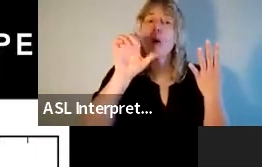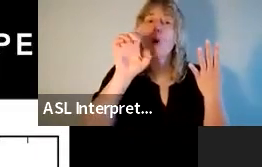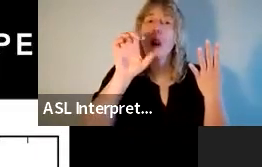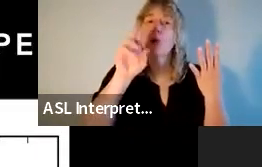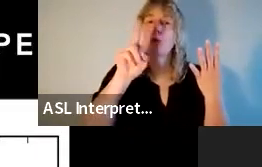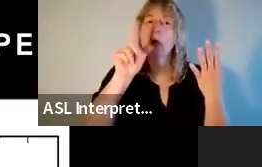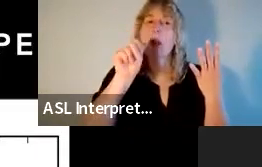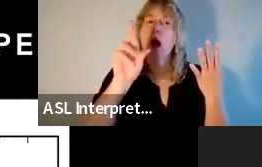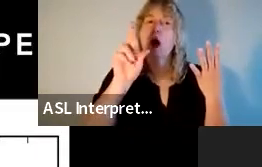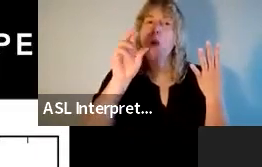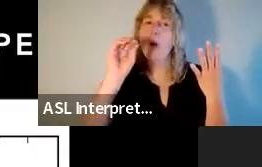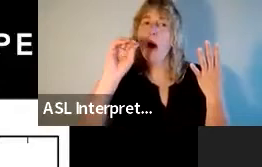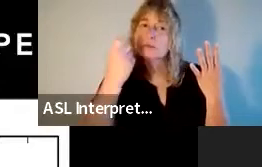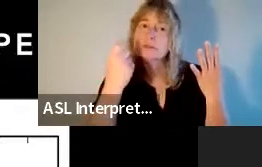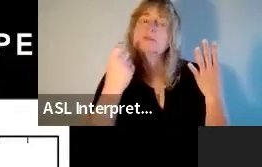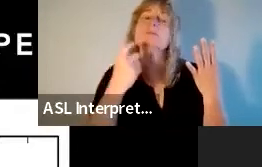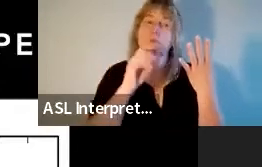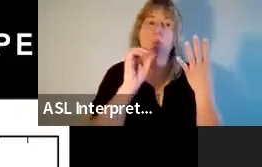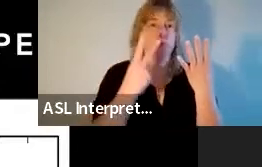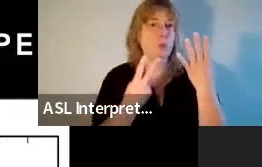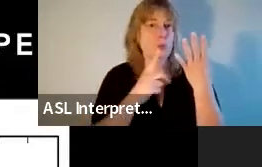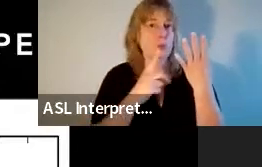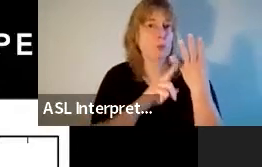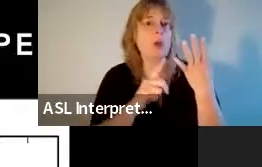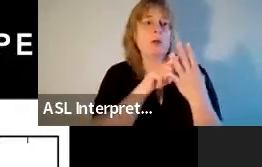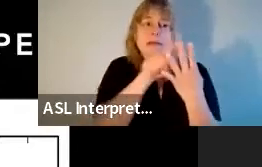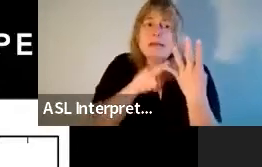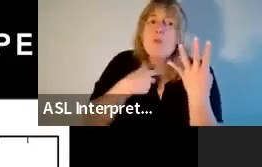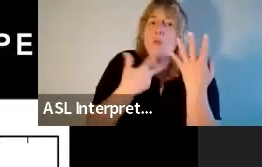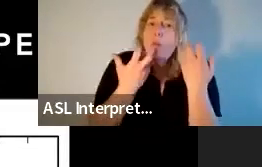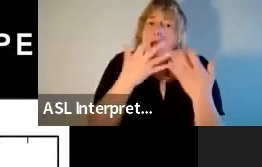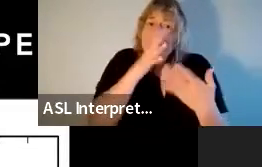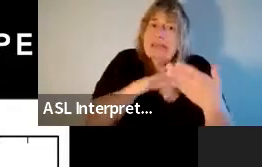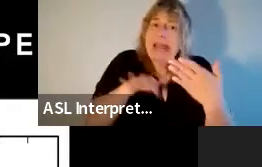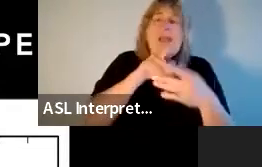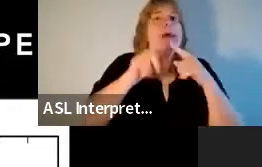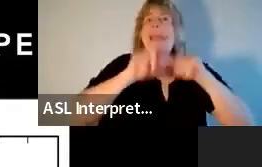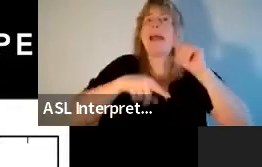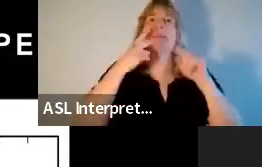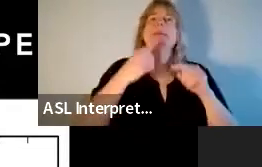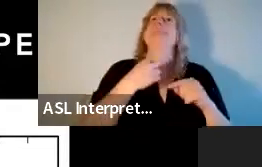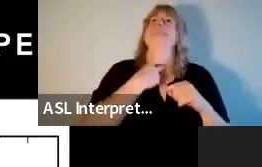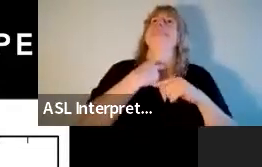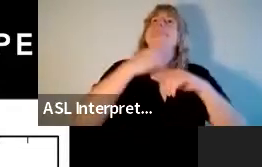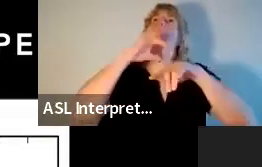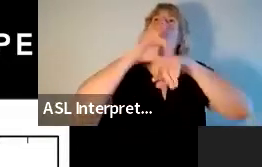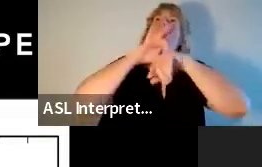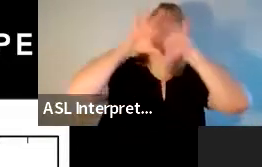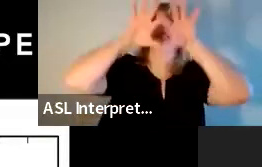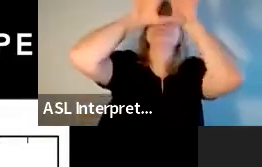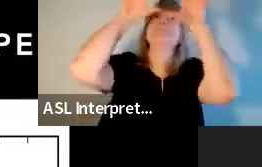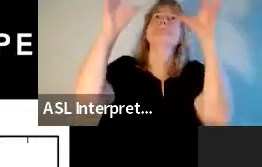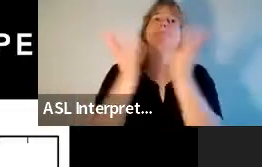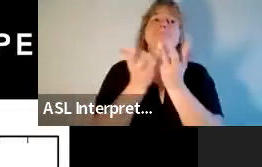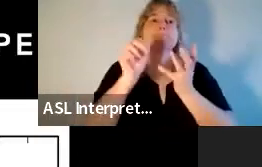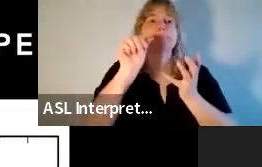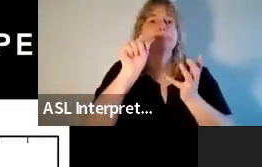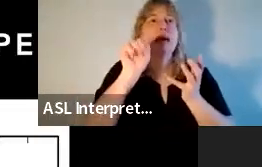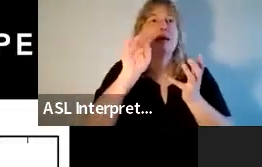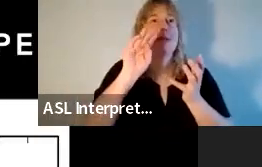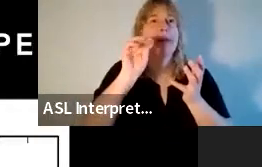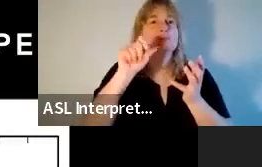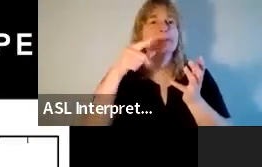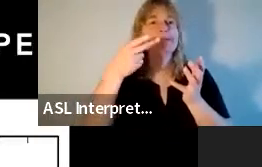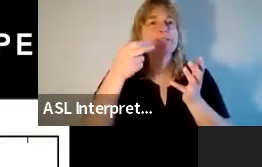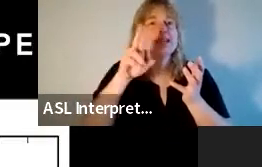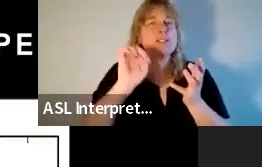study, but we can't because of Earth's atmosphere. So going above helps a lot. We can do some of this work from the ground in these